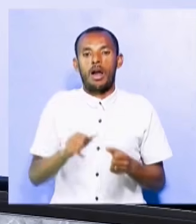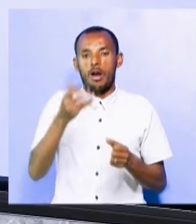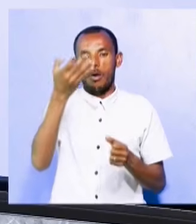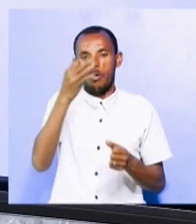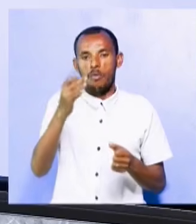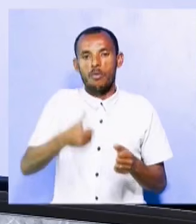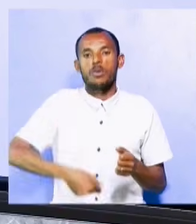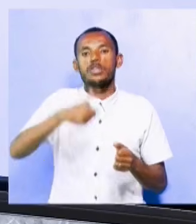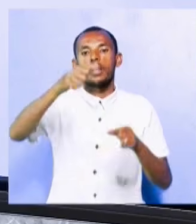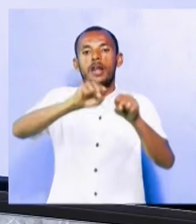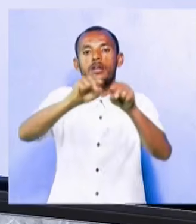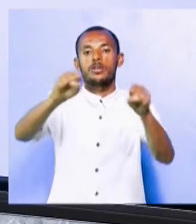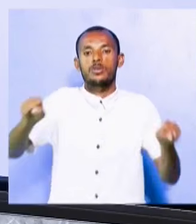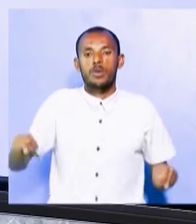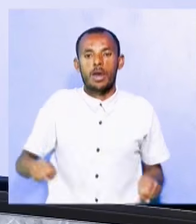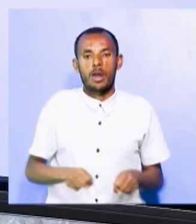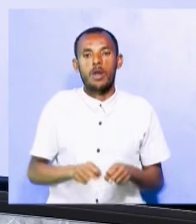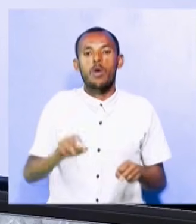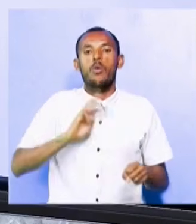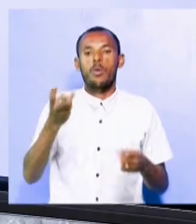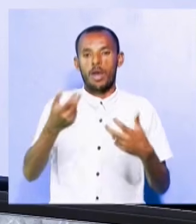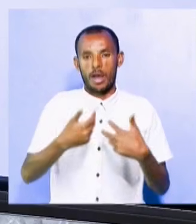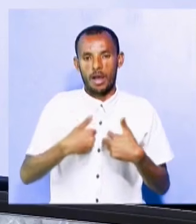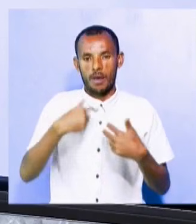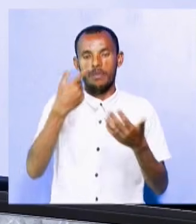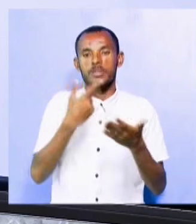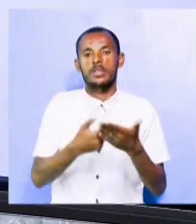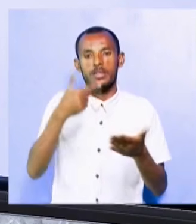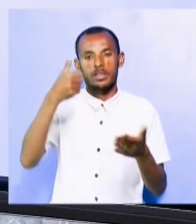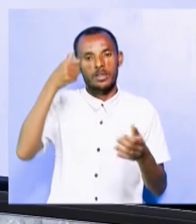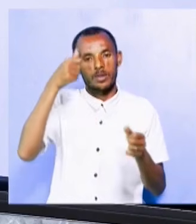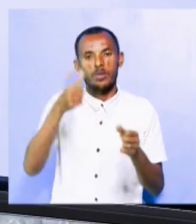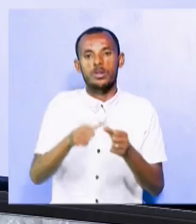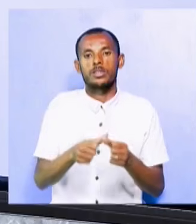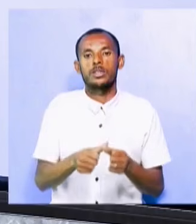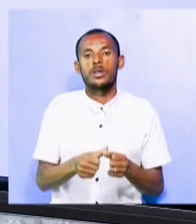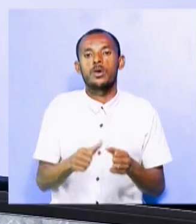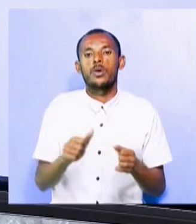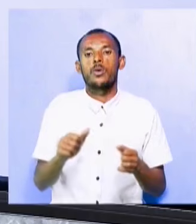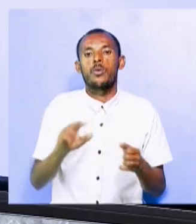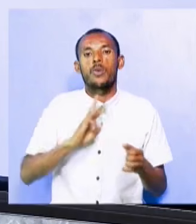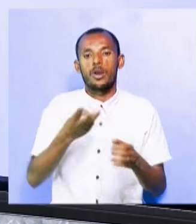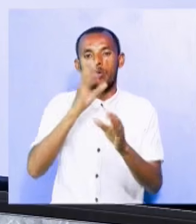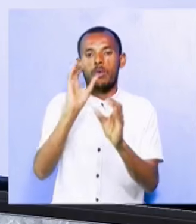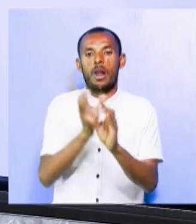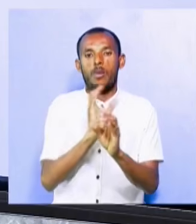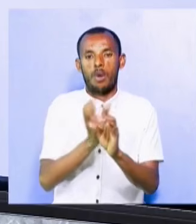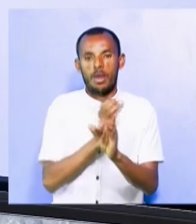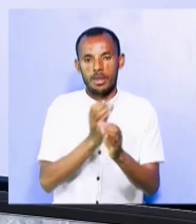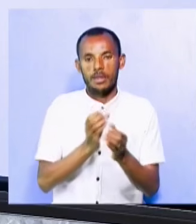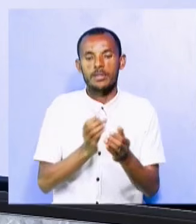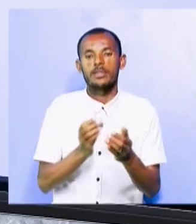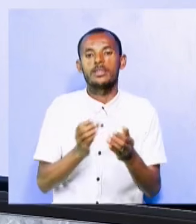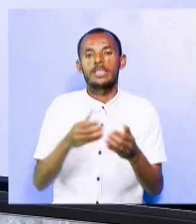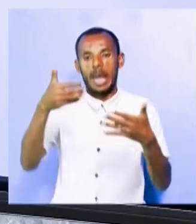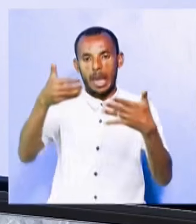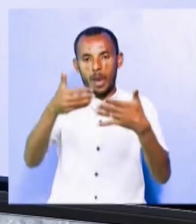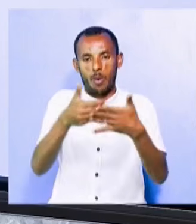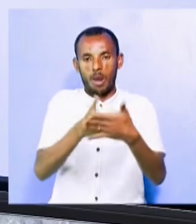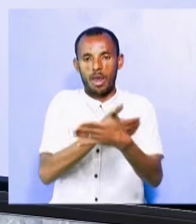the original square. Okay, we have this notation. Now we need to calculate the